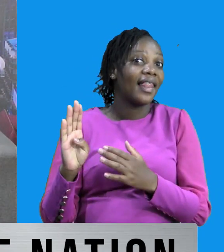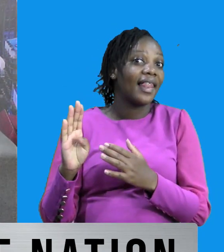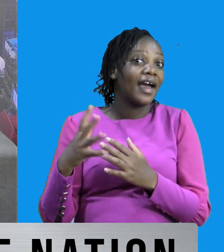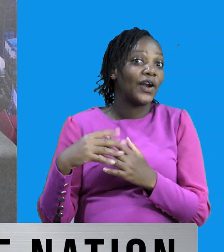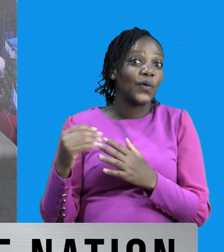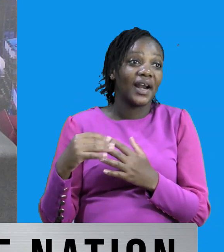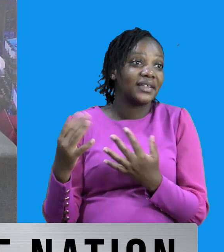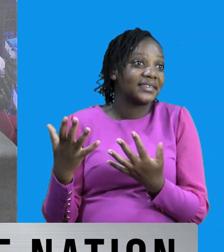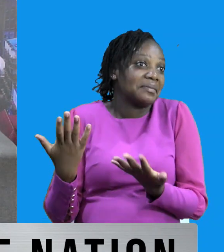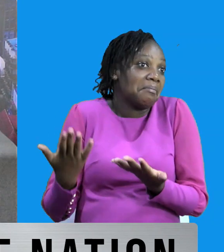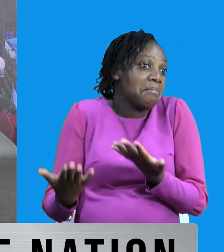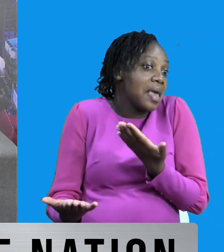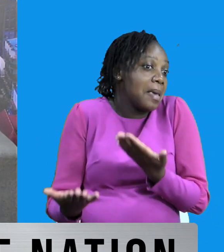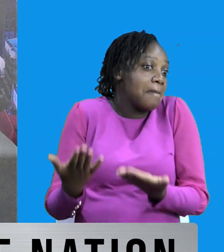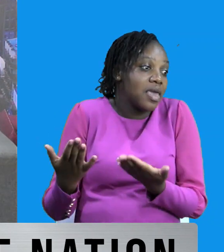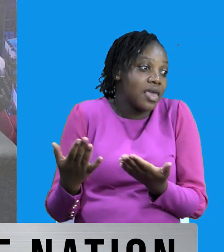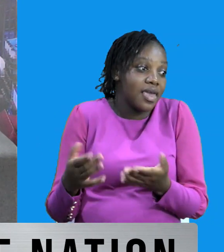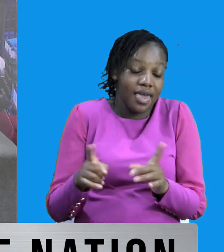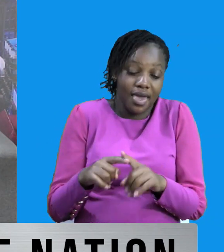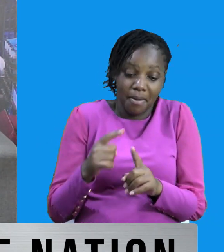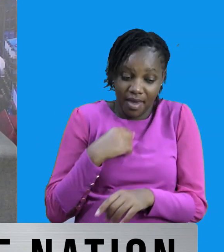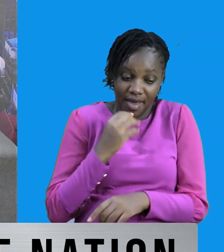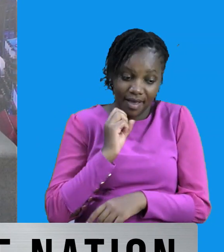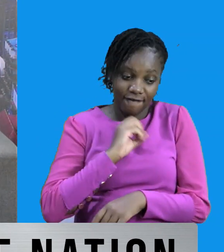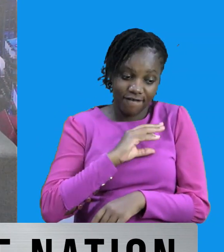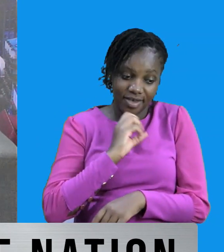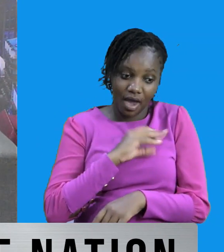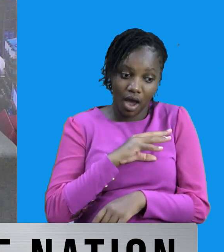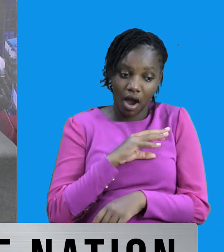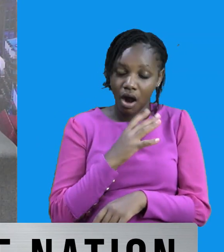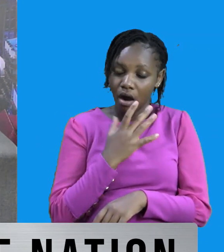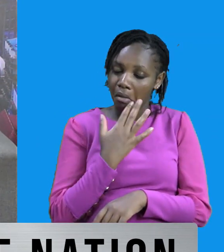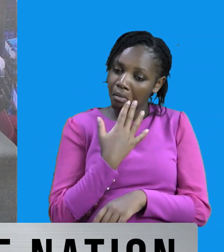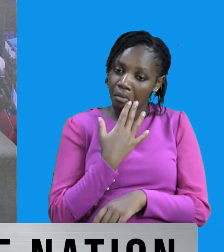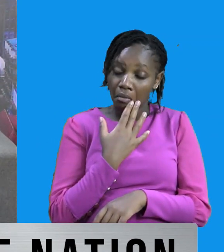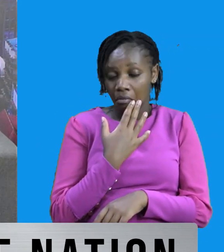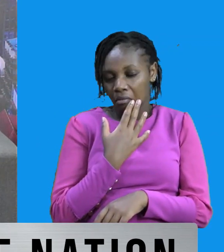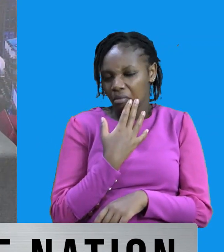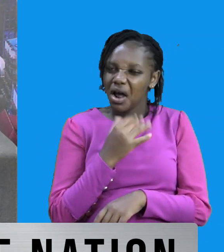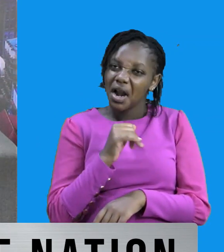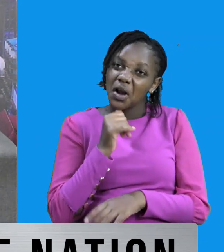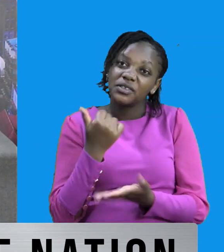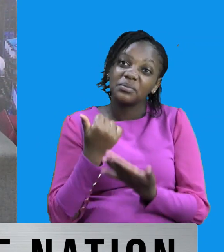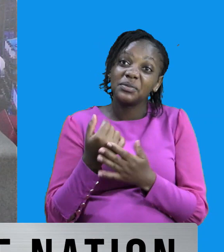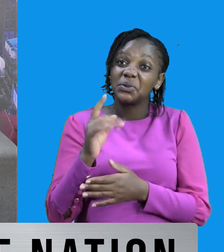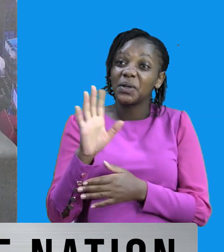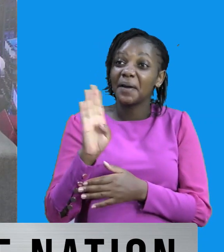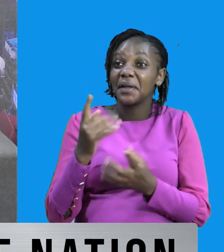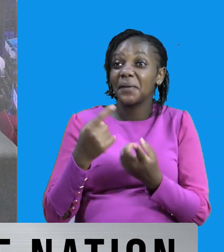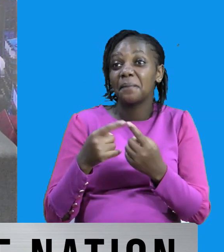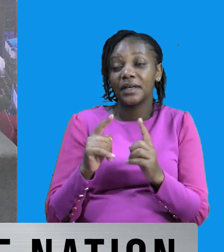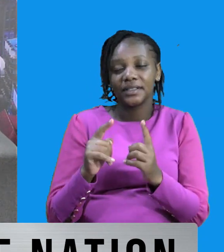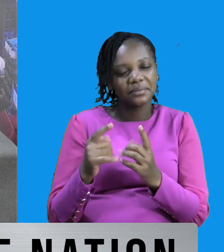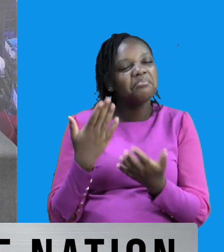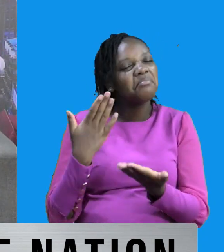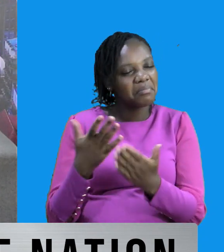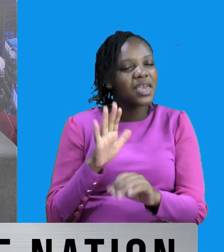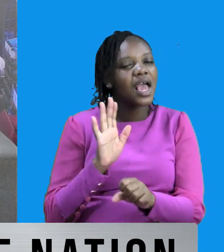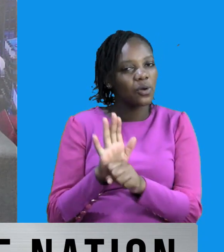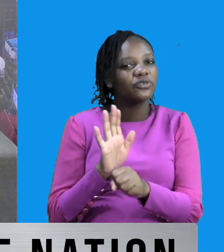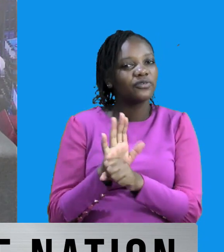USD. And I'm really afraid that... A billion? I think that's one of the... Not a billion, but... Yes.